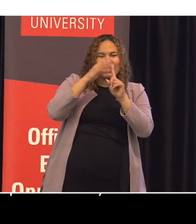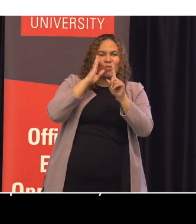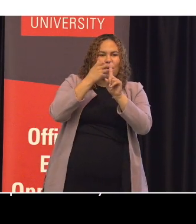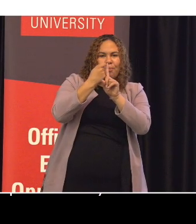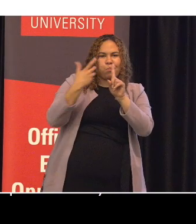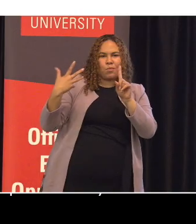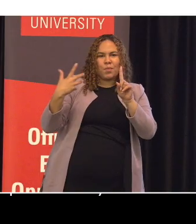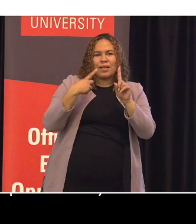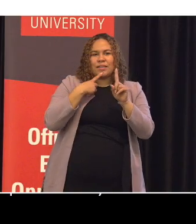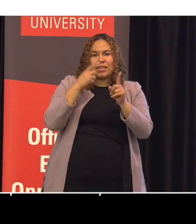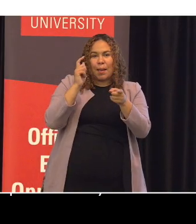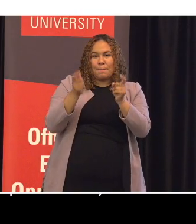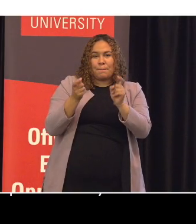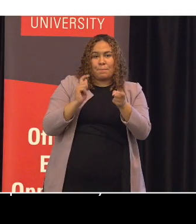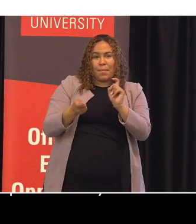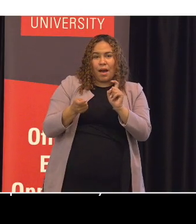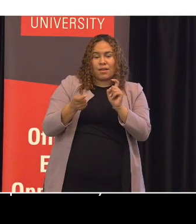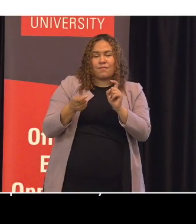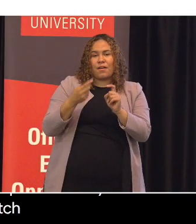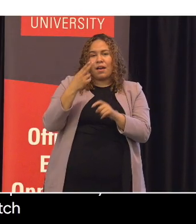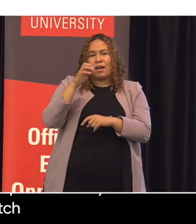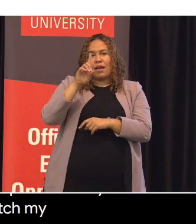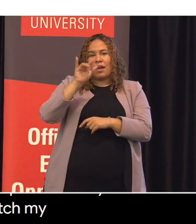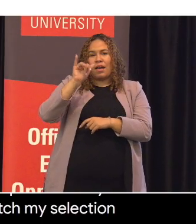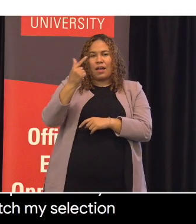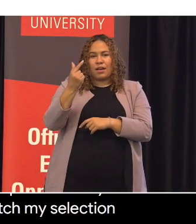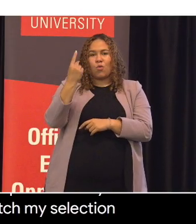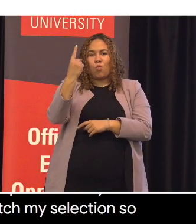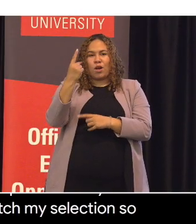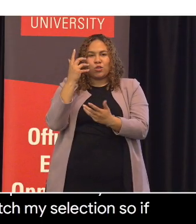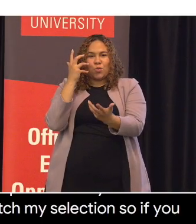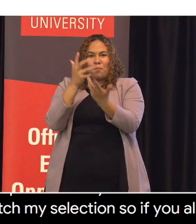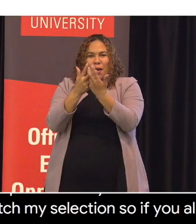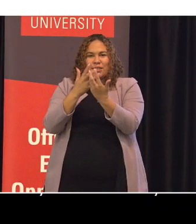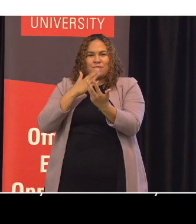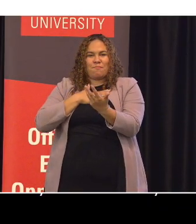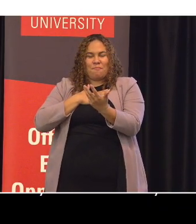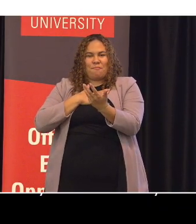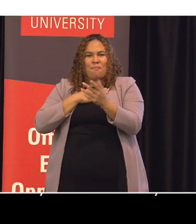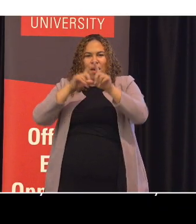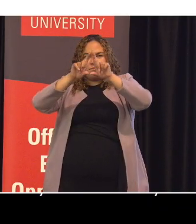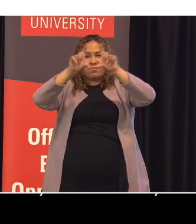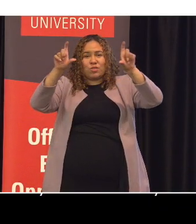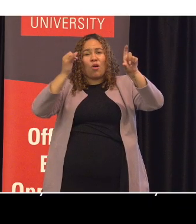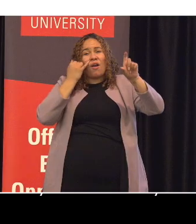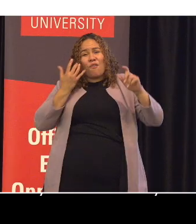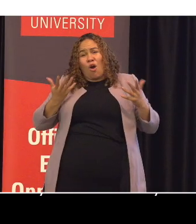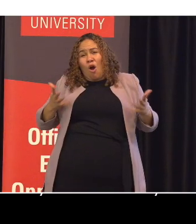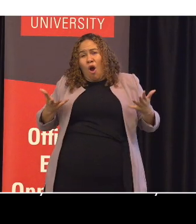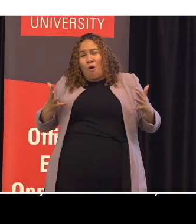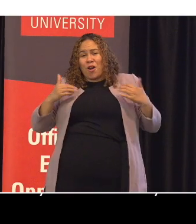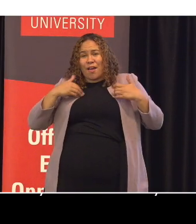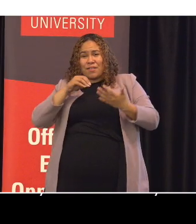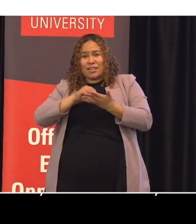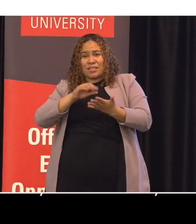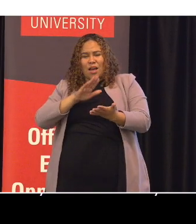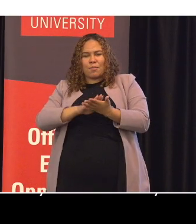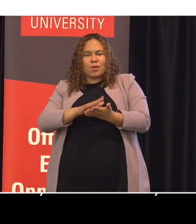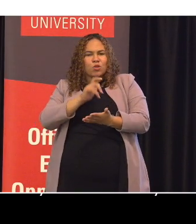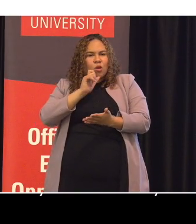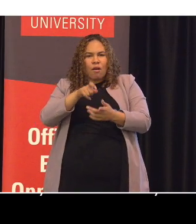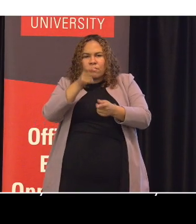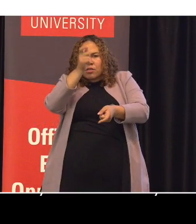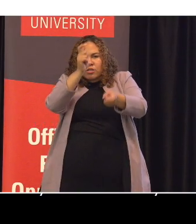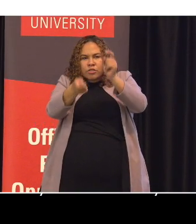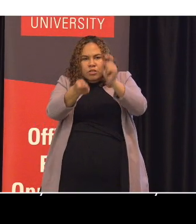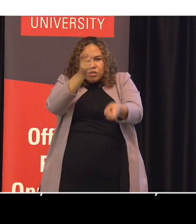say, modify heading 1 to match my selection. So if you already have a document that exists, you do not have to change